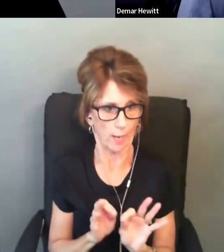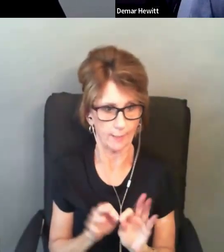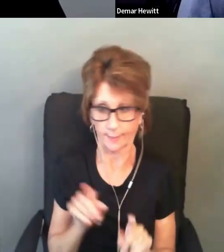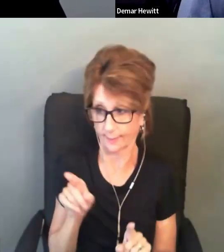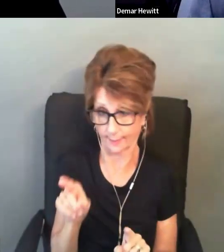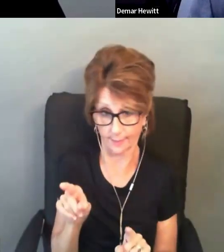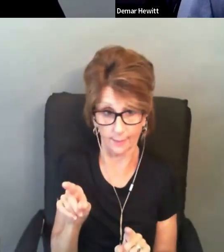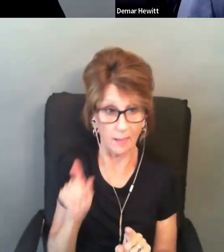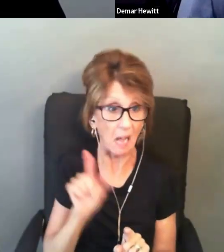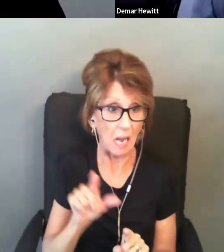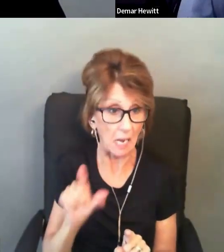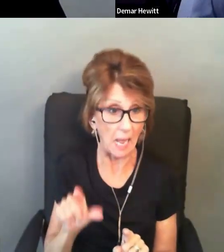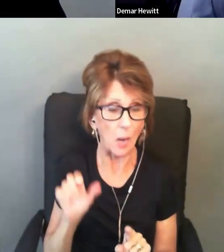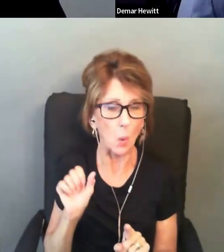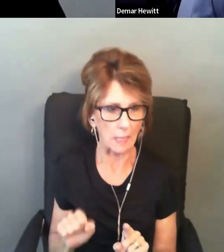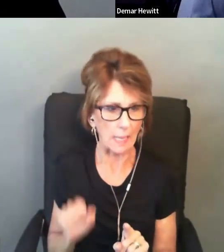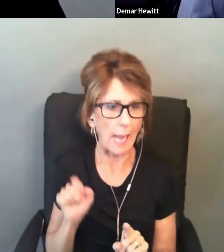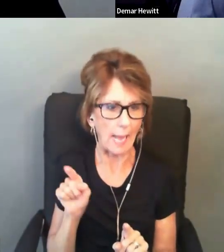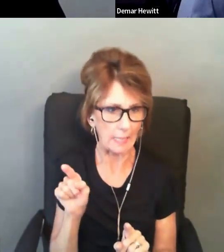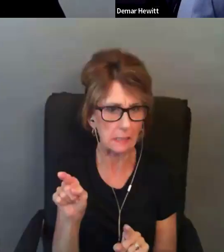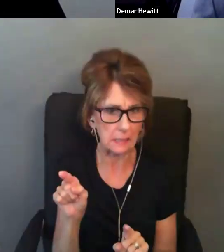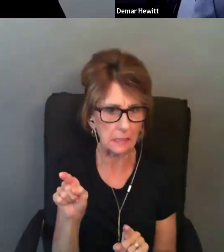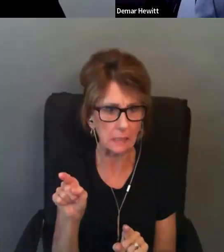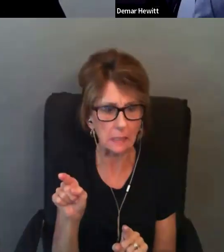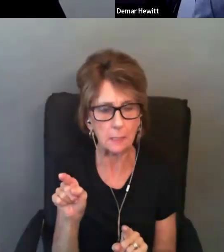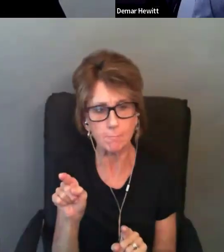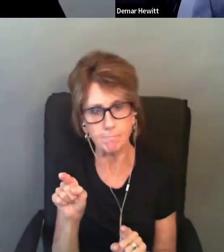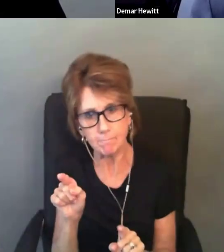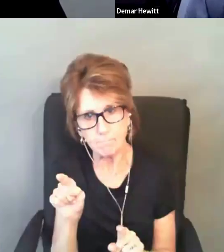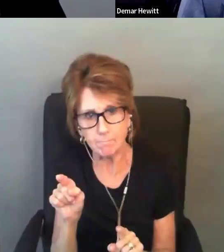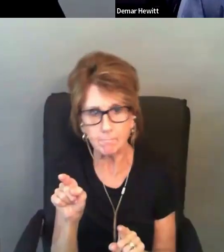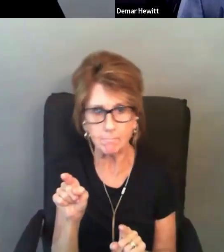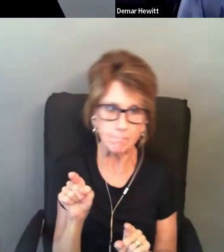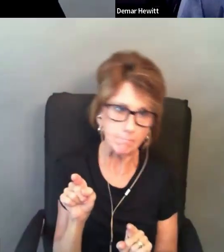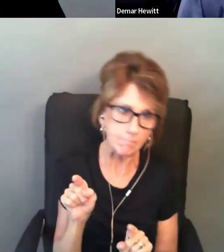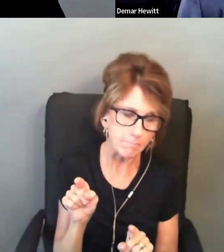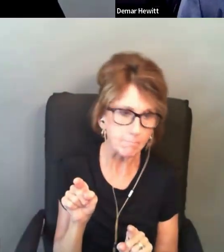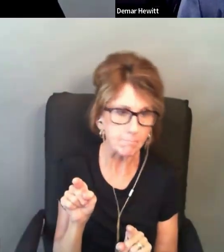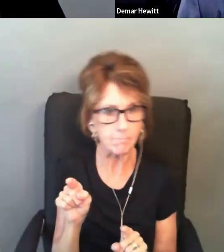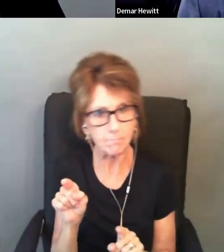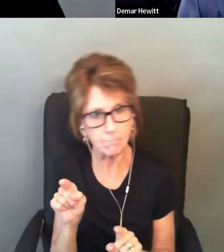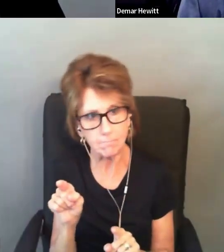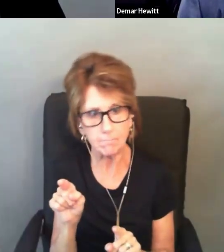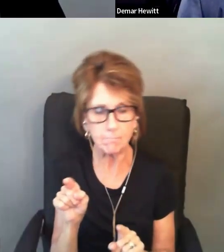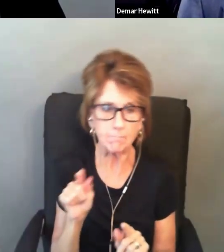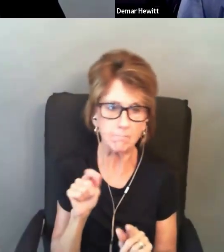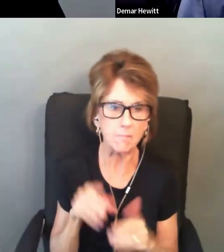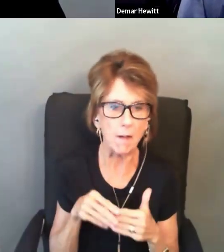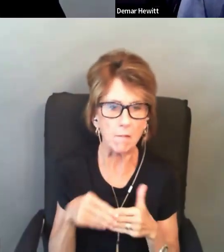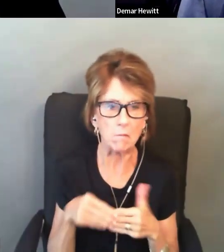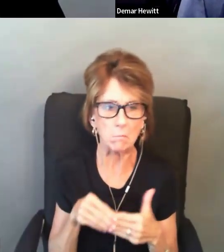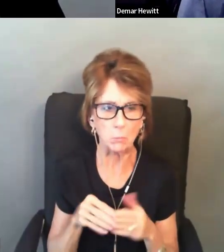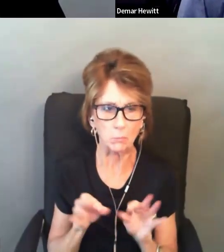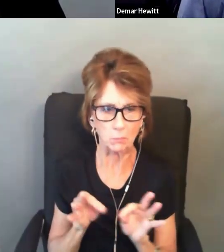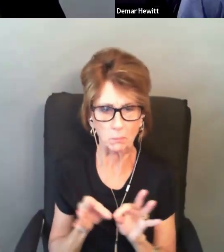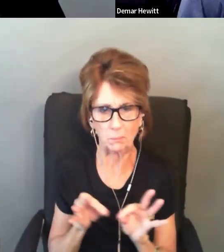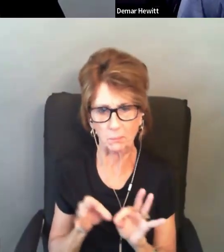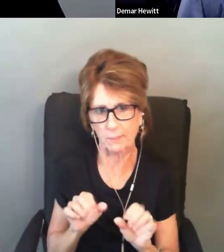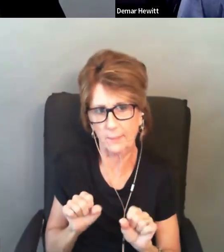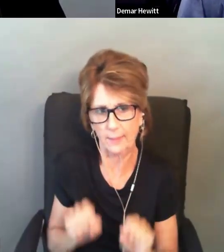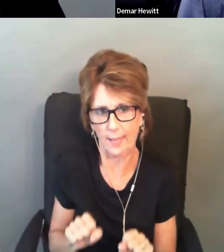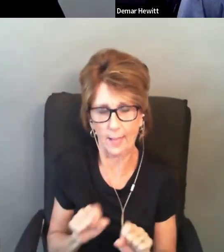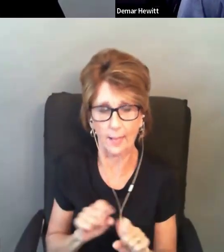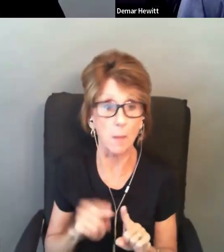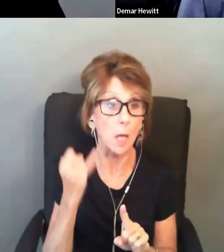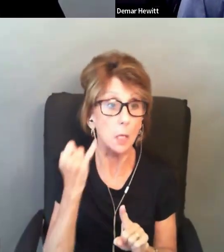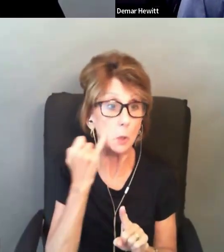make some adjustments for the fact that the unit is different. But let's say that the units are